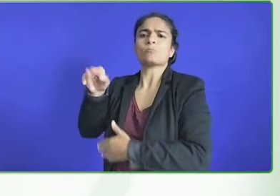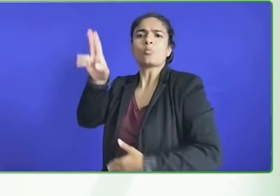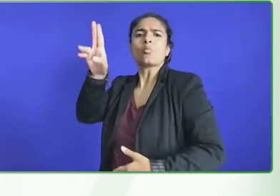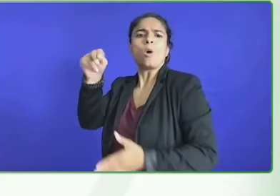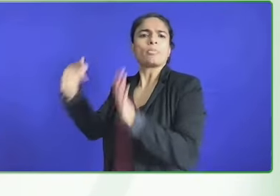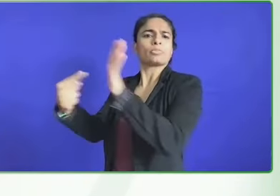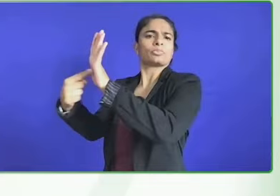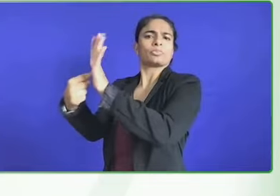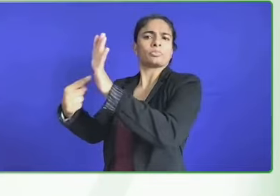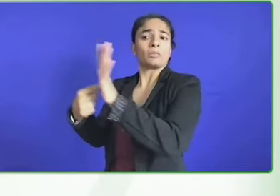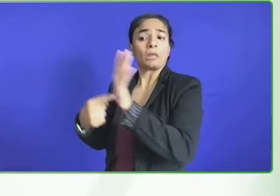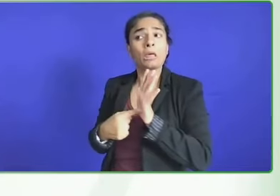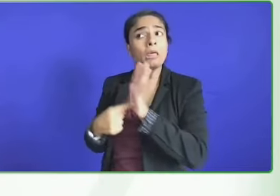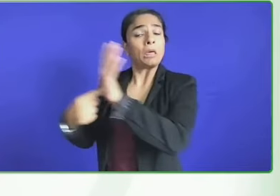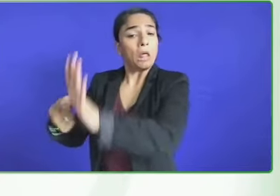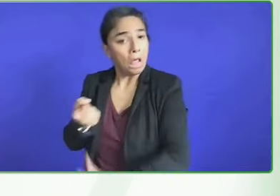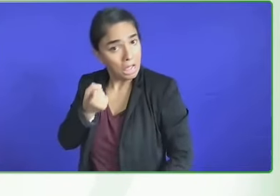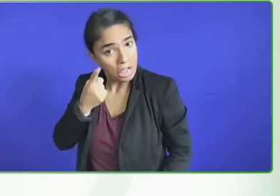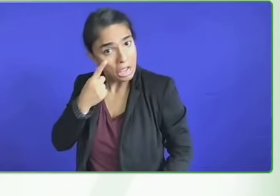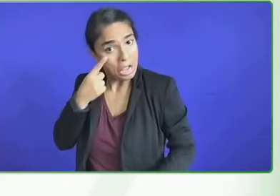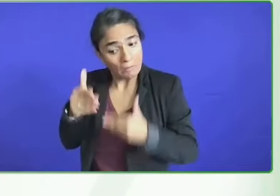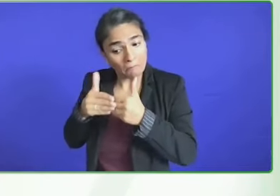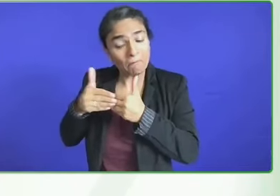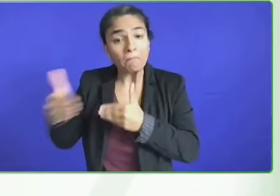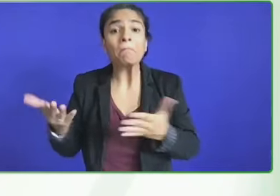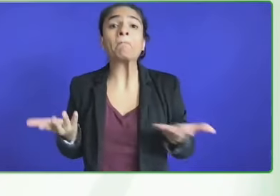shared memory of this presentation today. Thank you everyone.